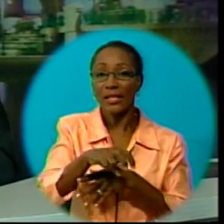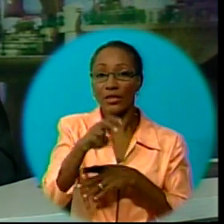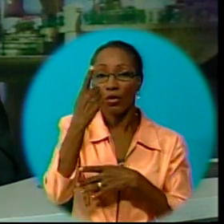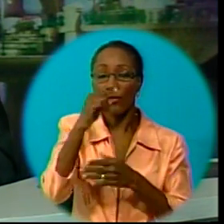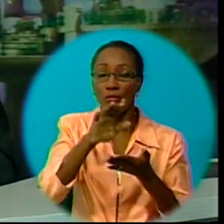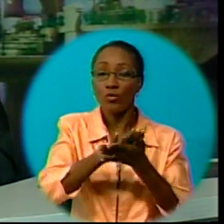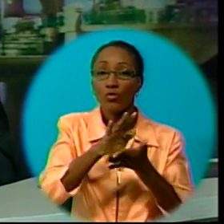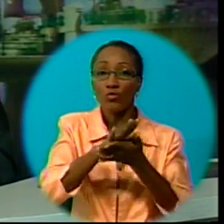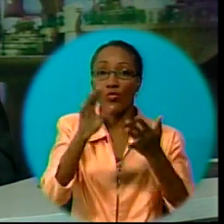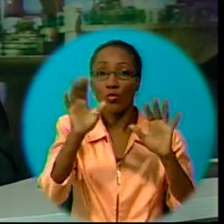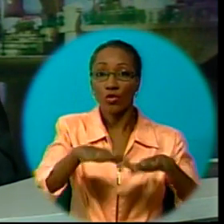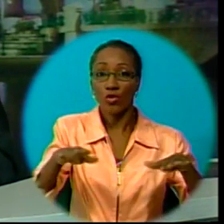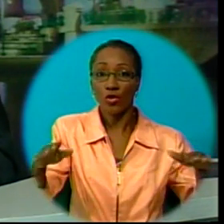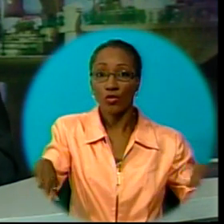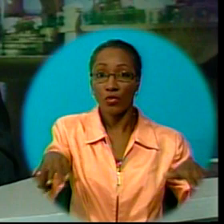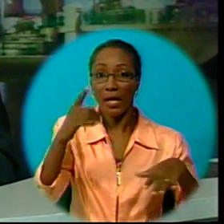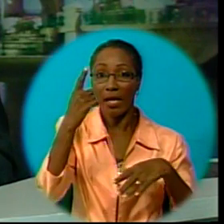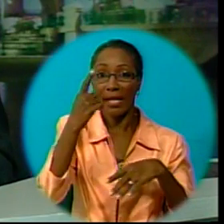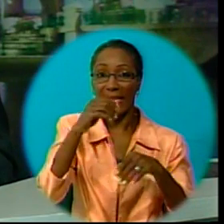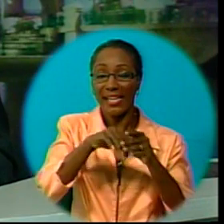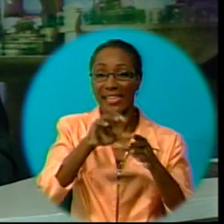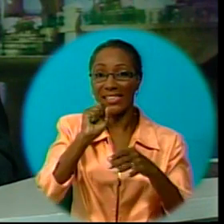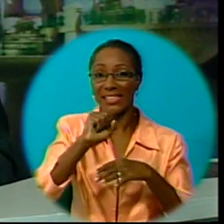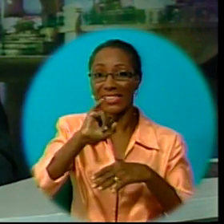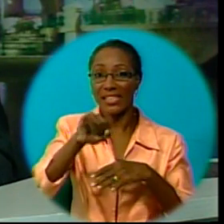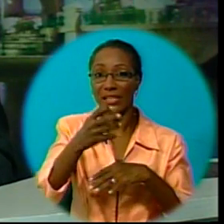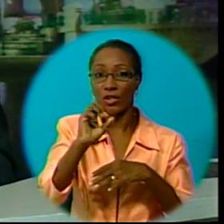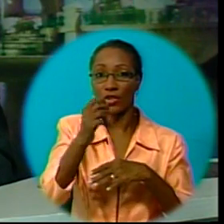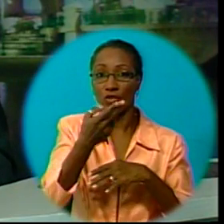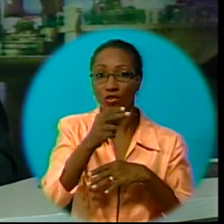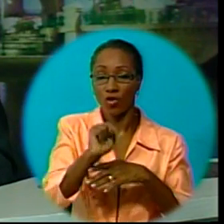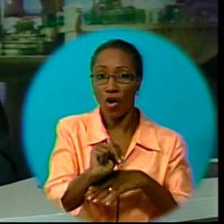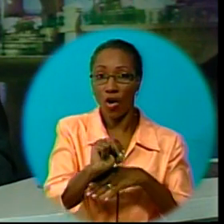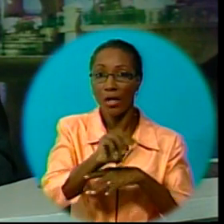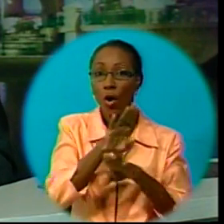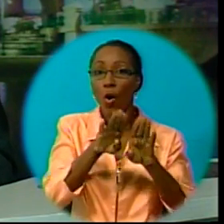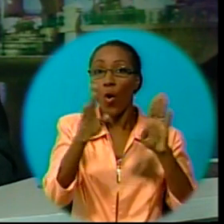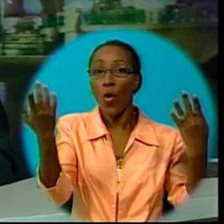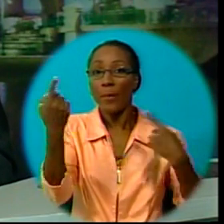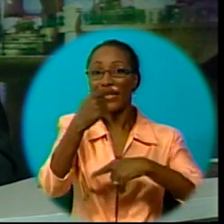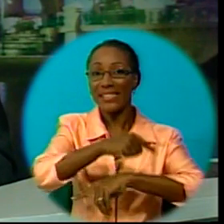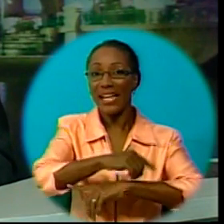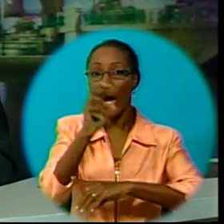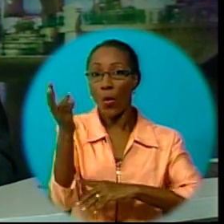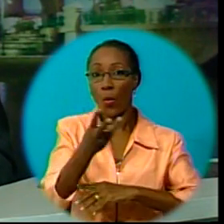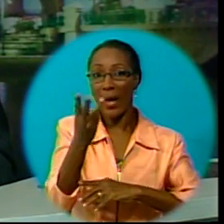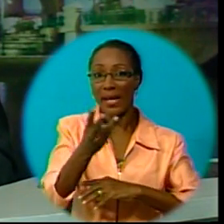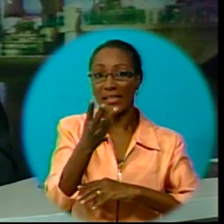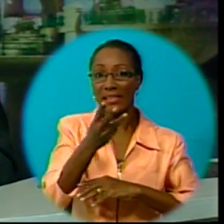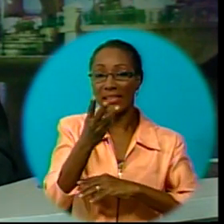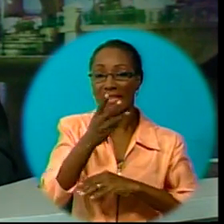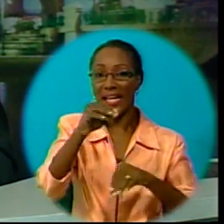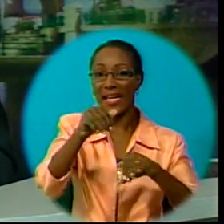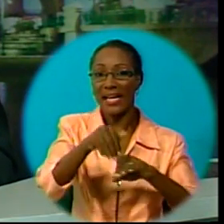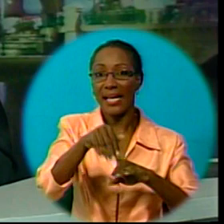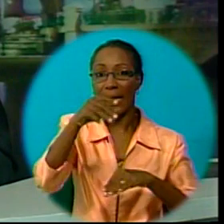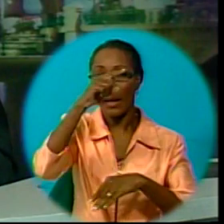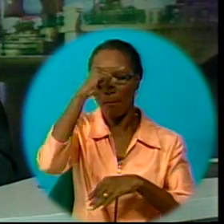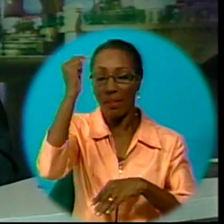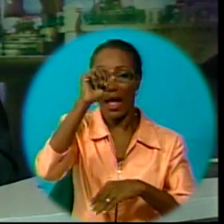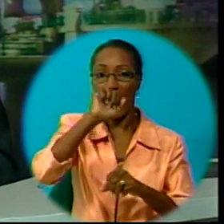the Hope Sanctuary in St. John, and an open day on Wednesday at the Animal Control Center at the Lazaretto in